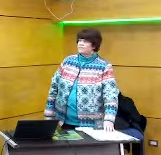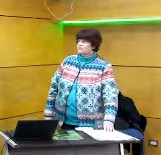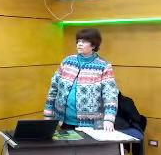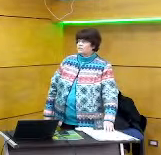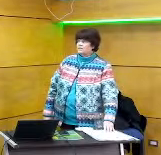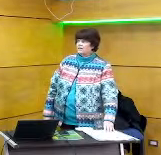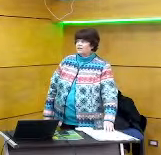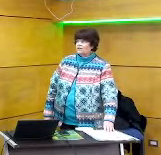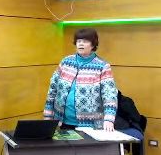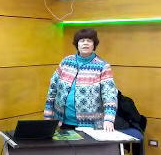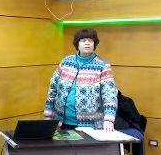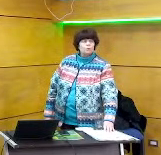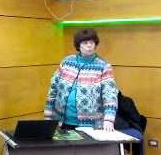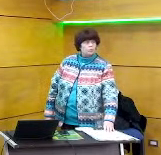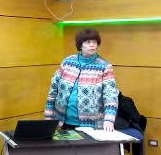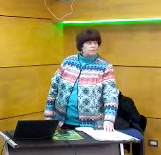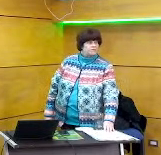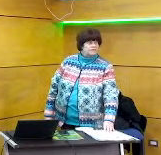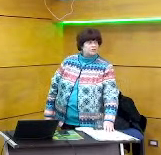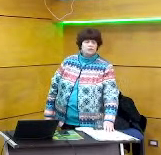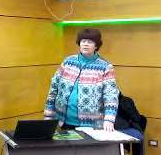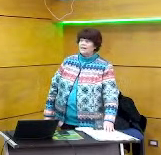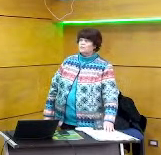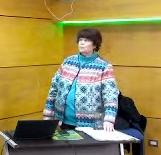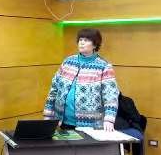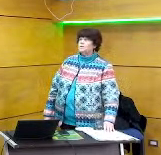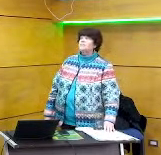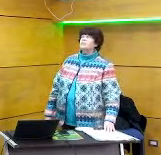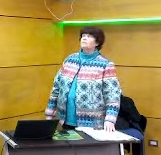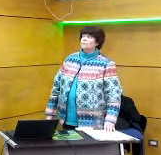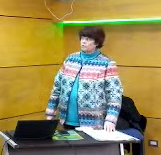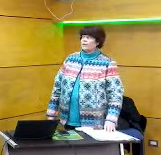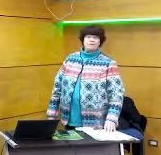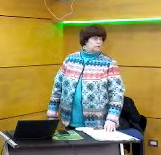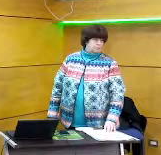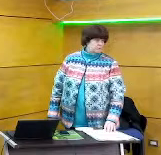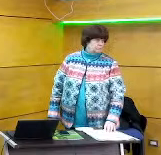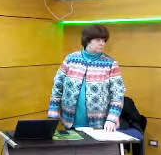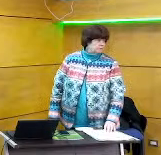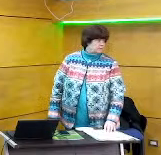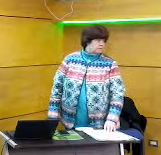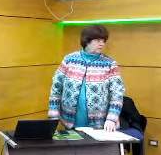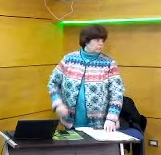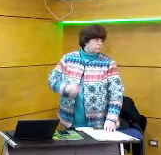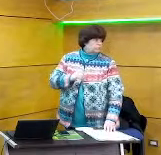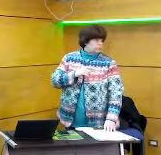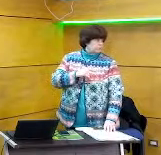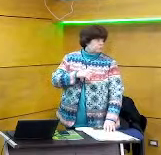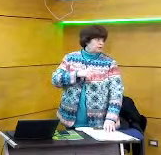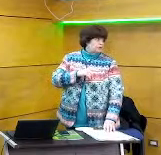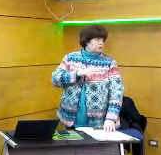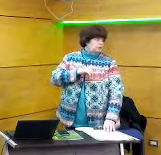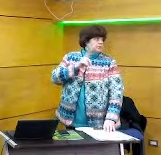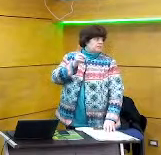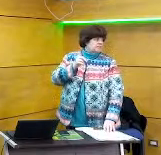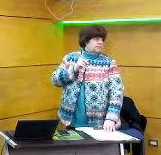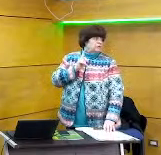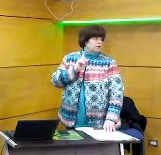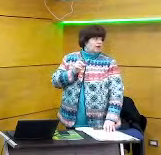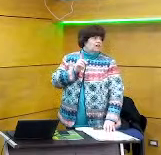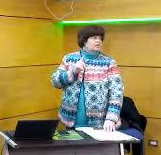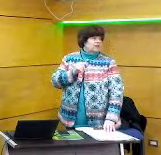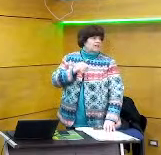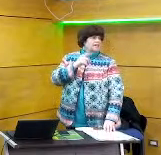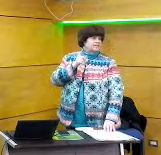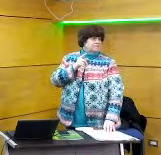your decision on who would represent your classroom until the 4th of October, which is when you send